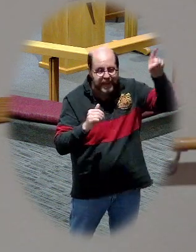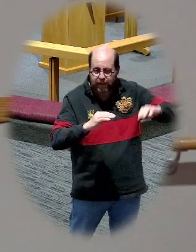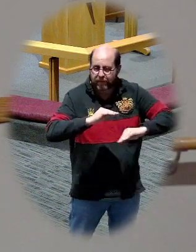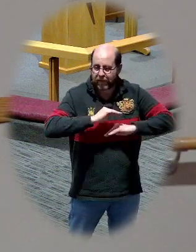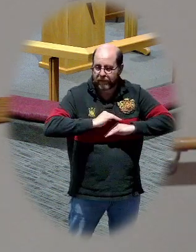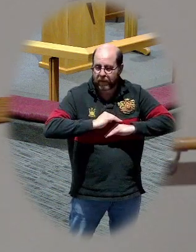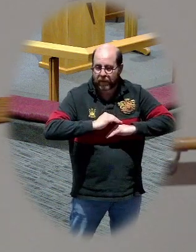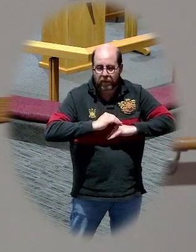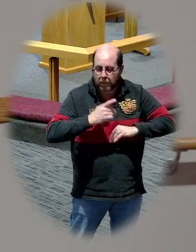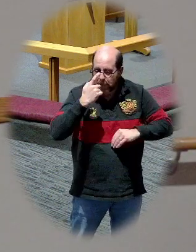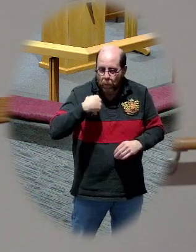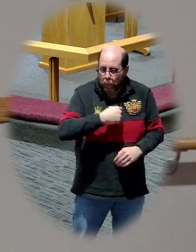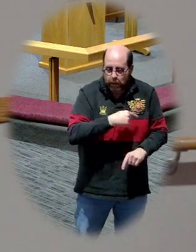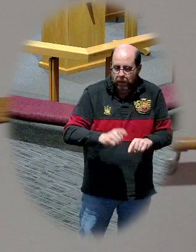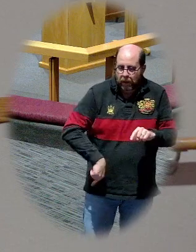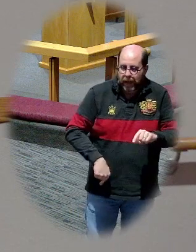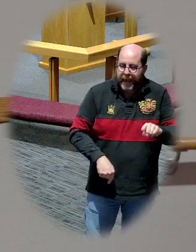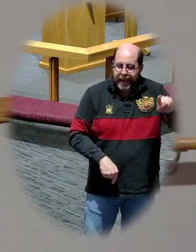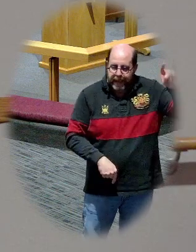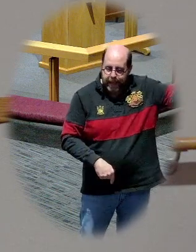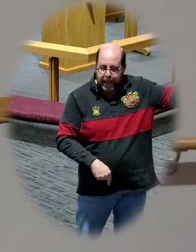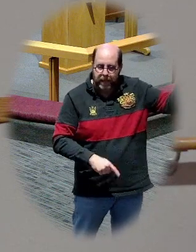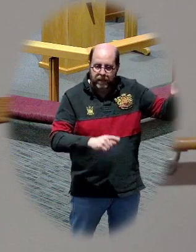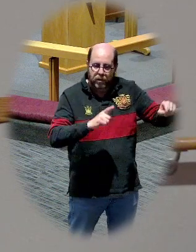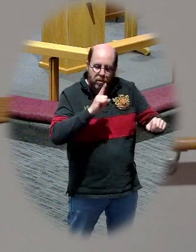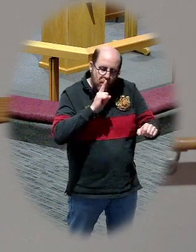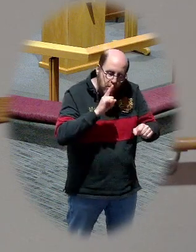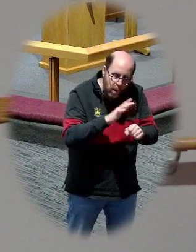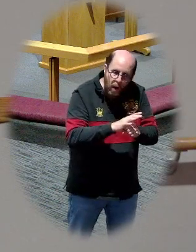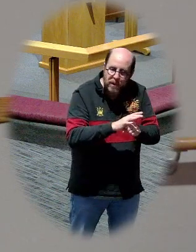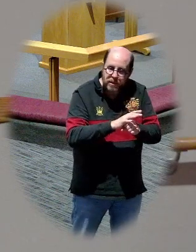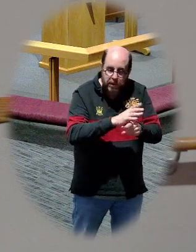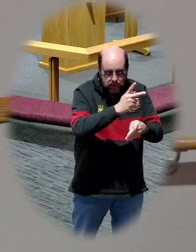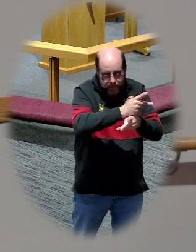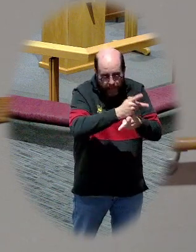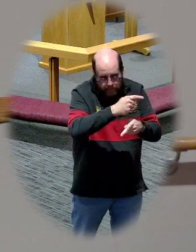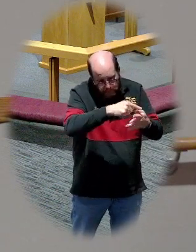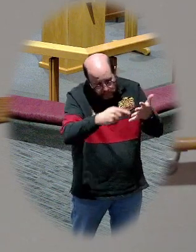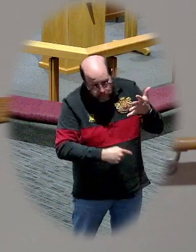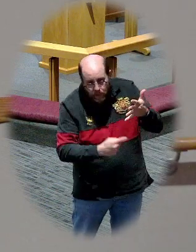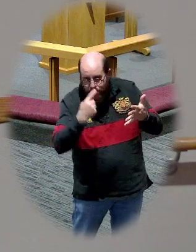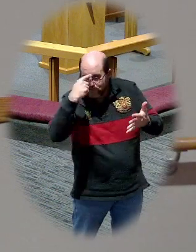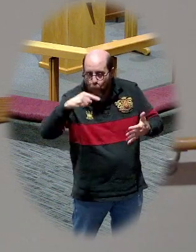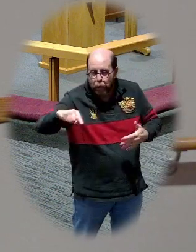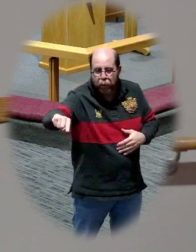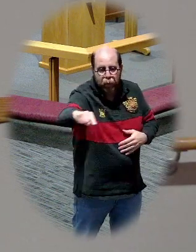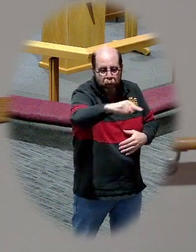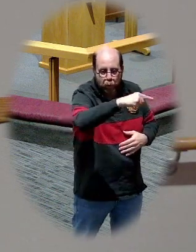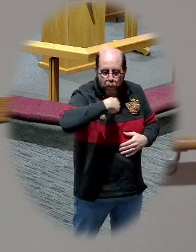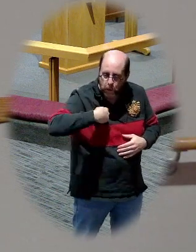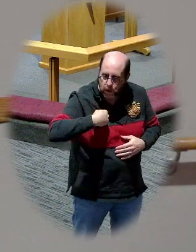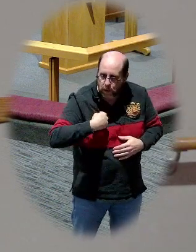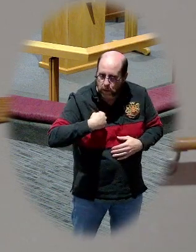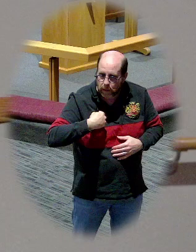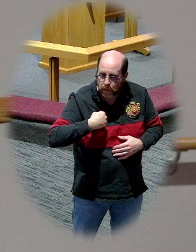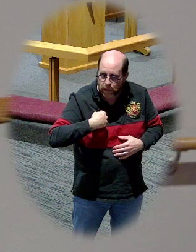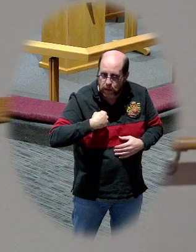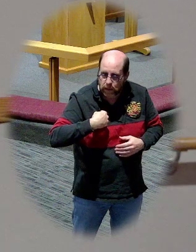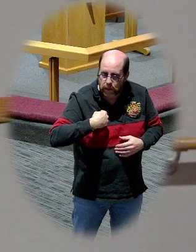that He would be the one to fulfill the promises of God for you and for